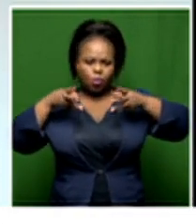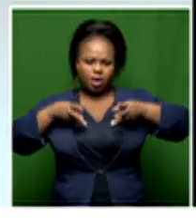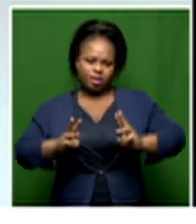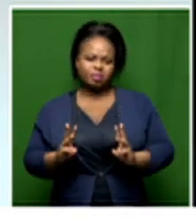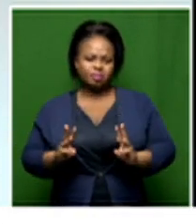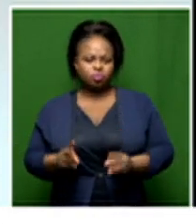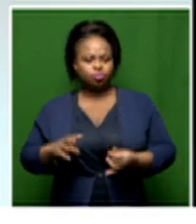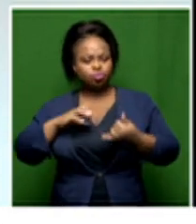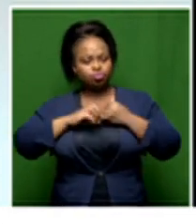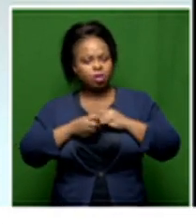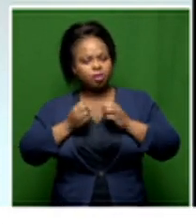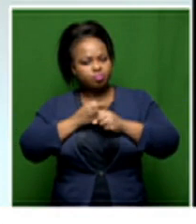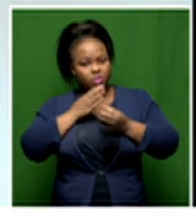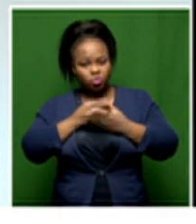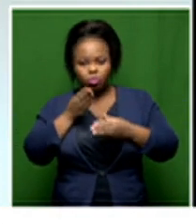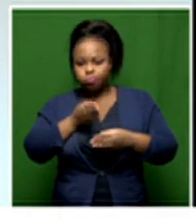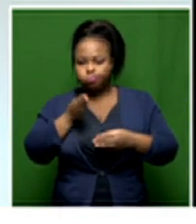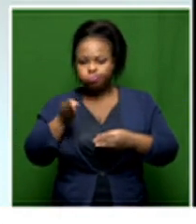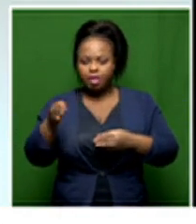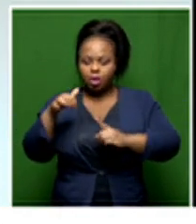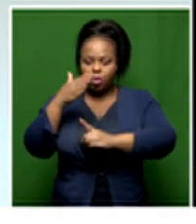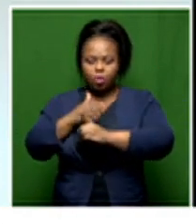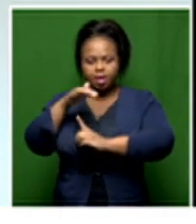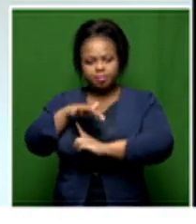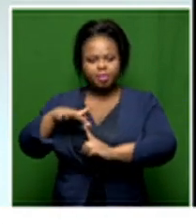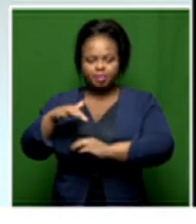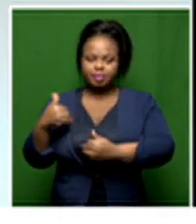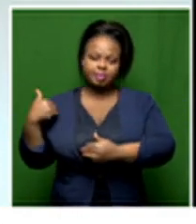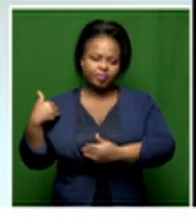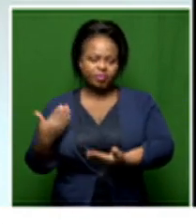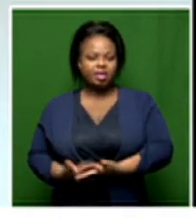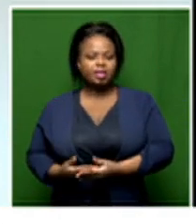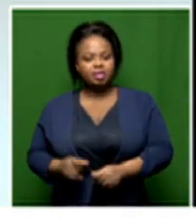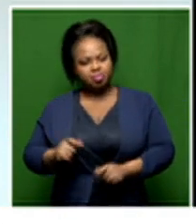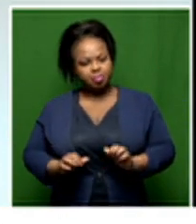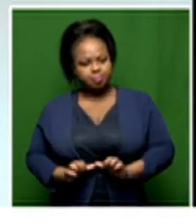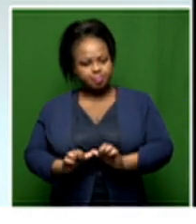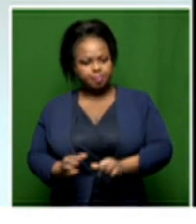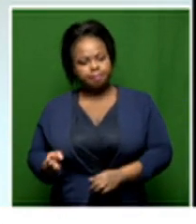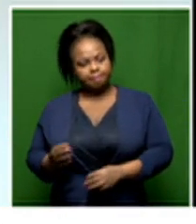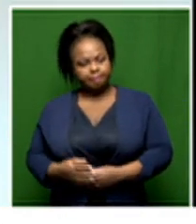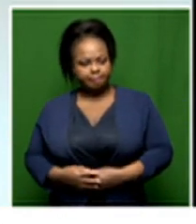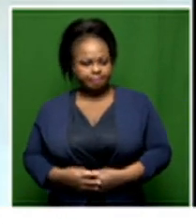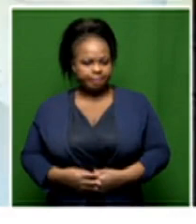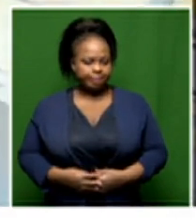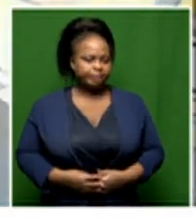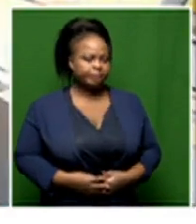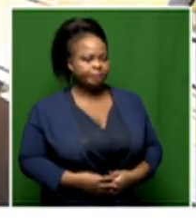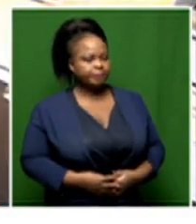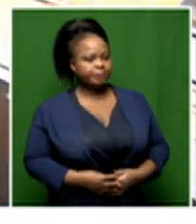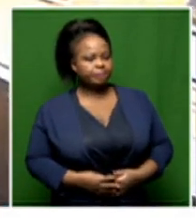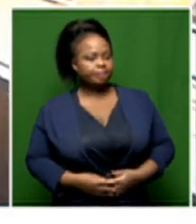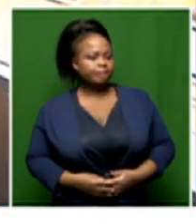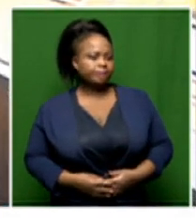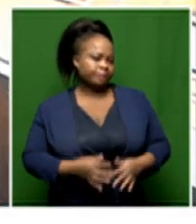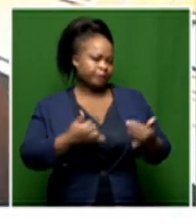to ensure that there's safety in the workplace so people can continue coming to work. So let's just put